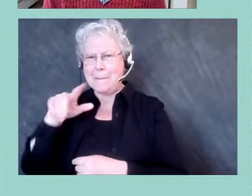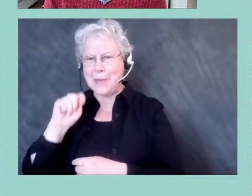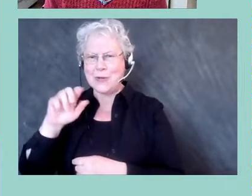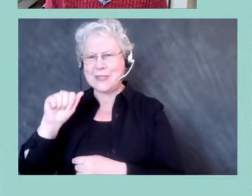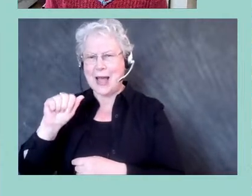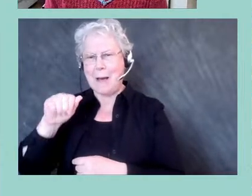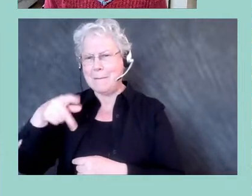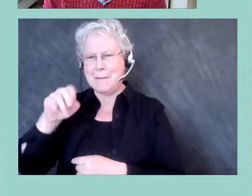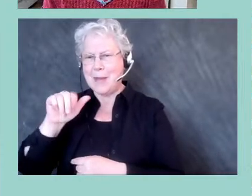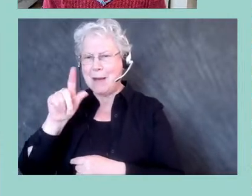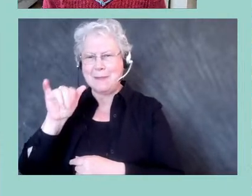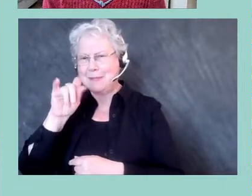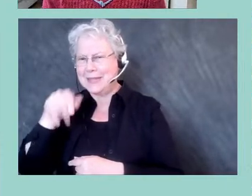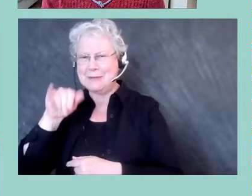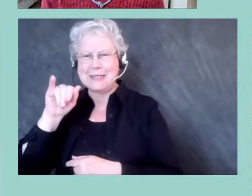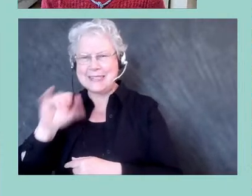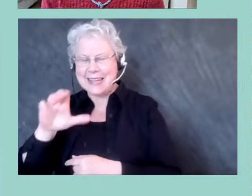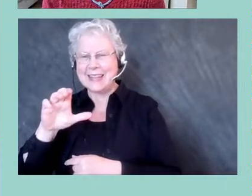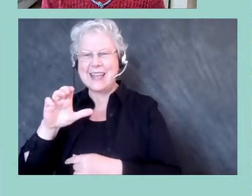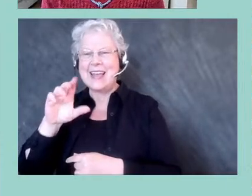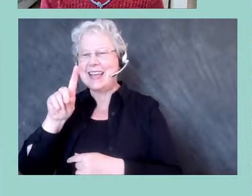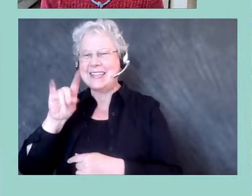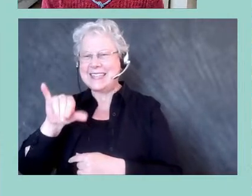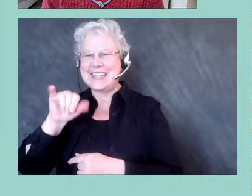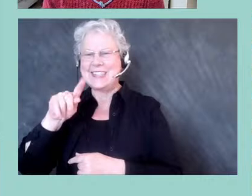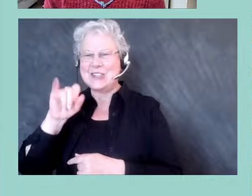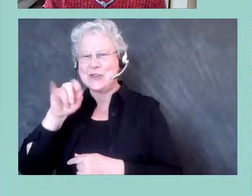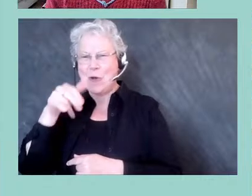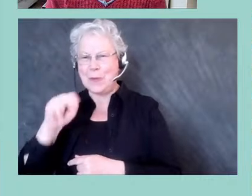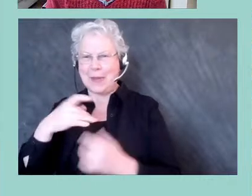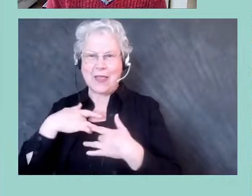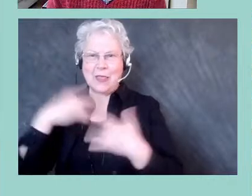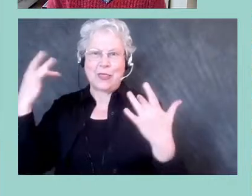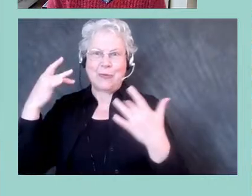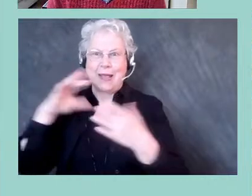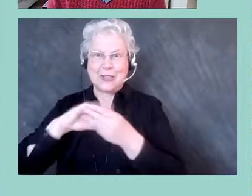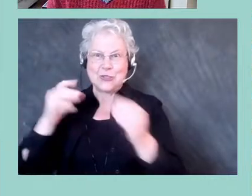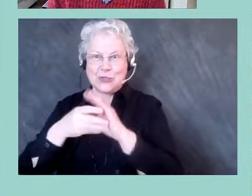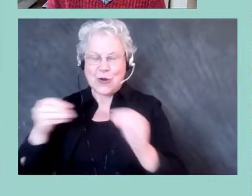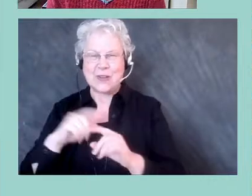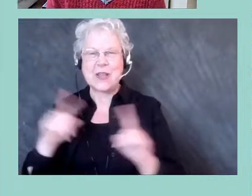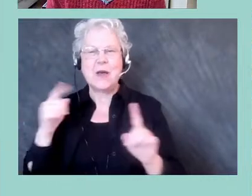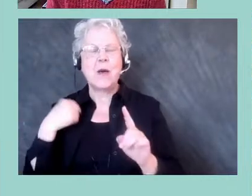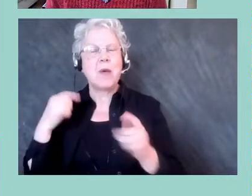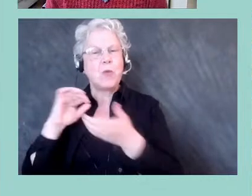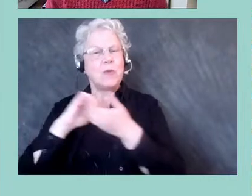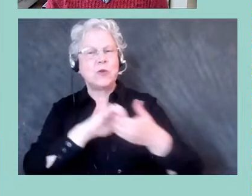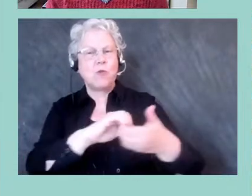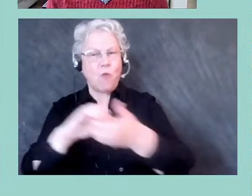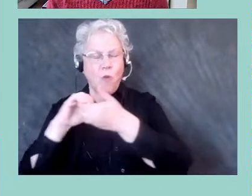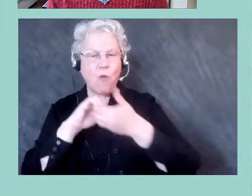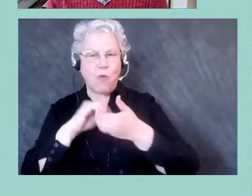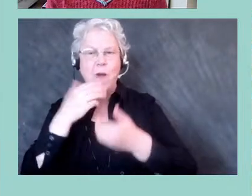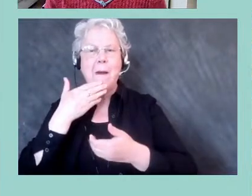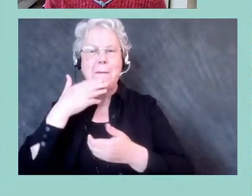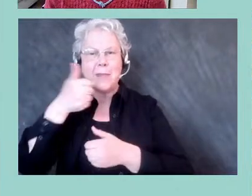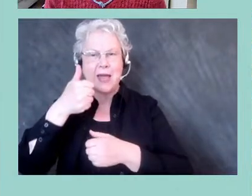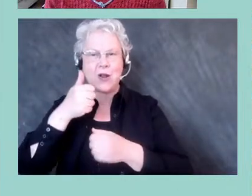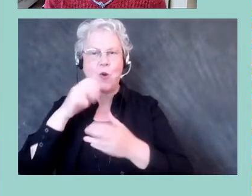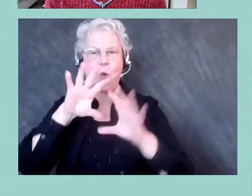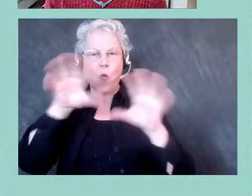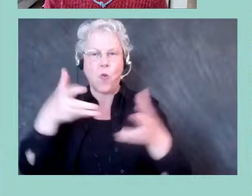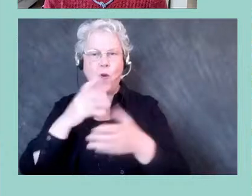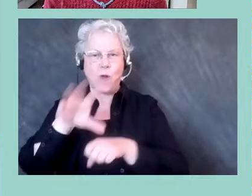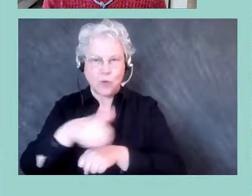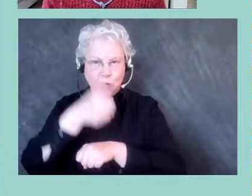and resources us to co-create better worlds. Our ancestors gave the great